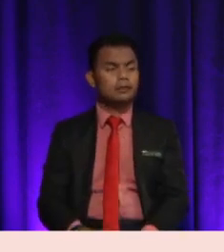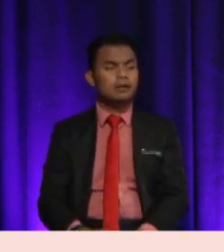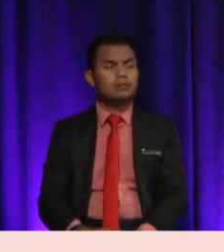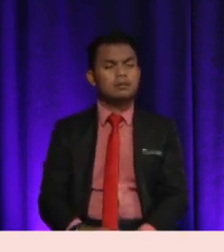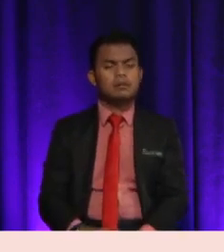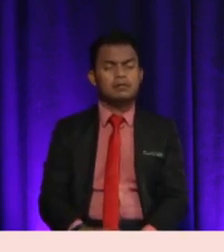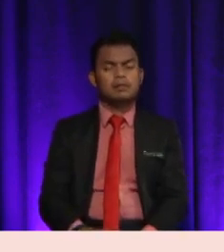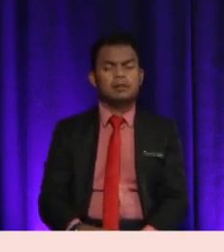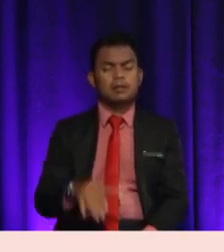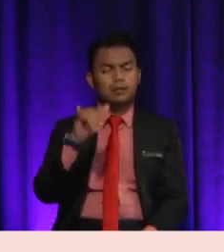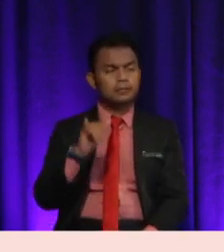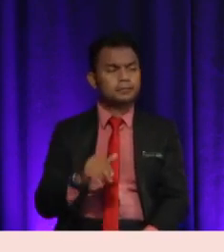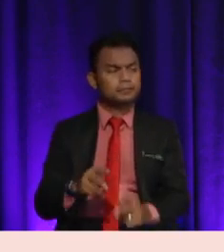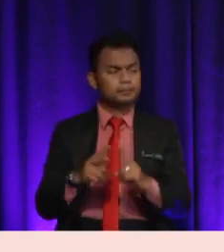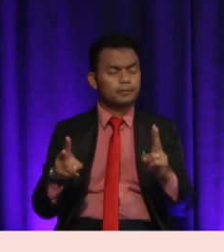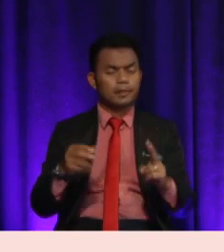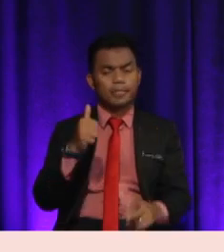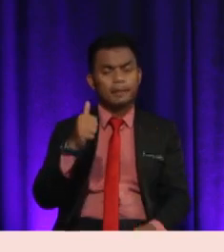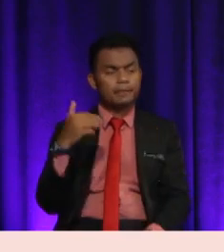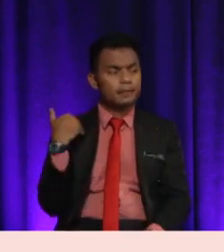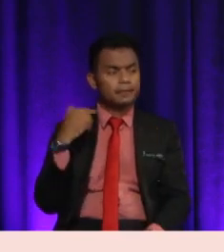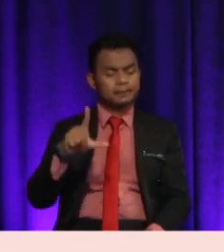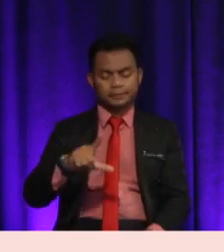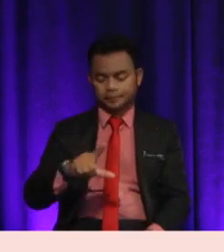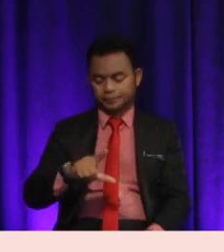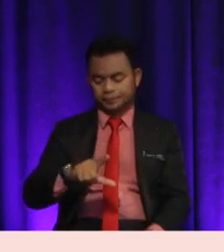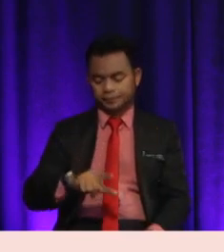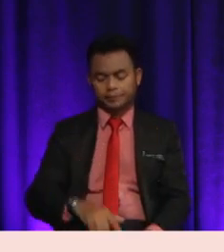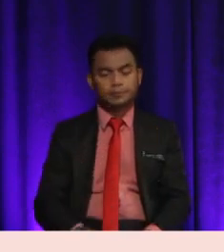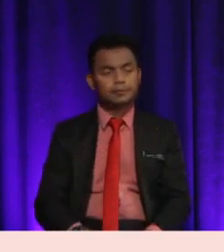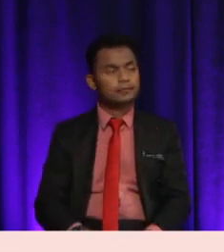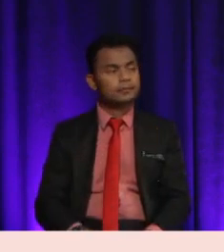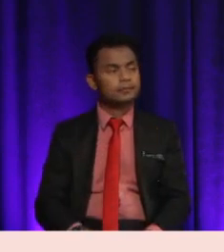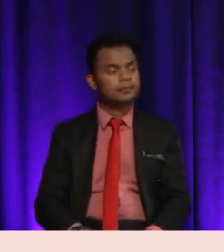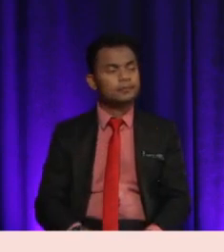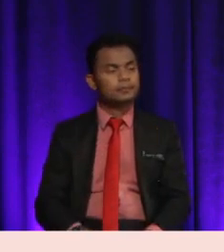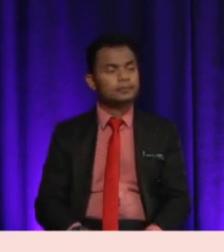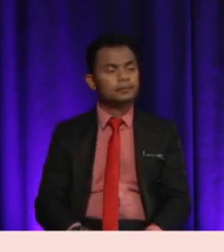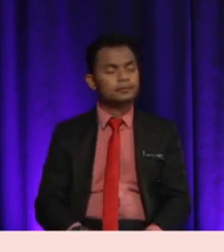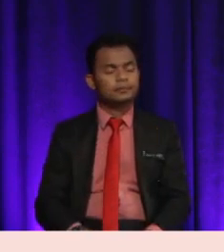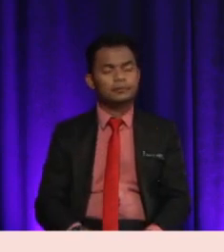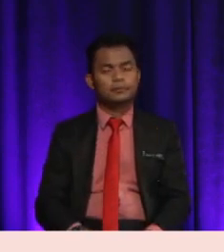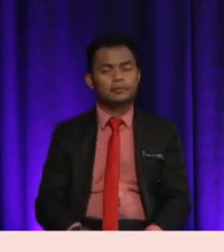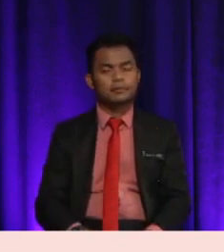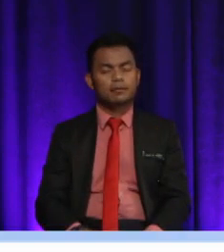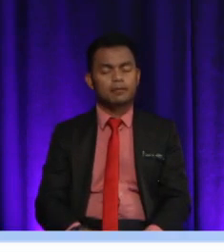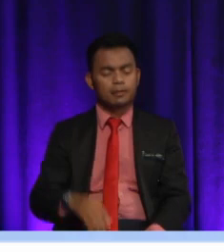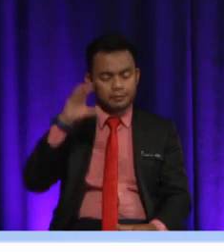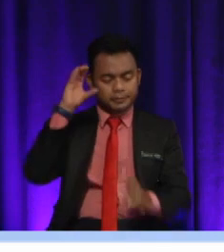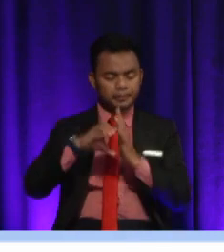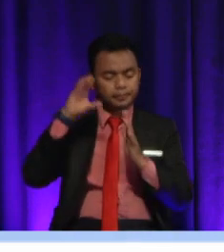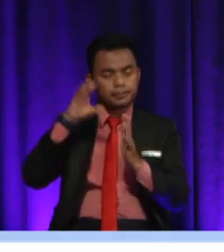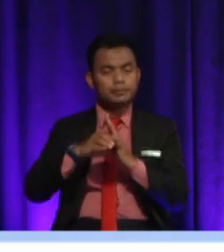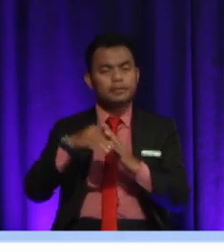The most suitable answer is D. Her subjects appear lifelike in photos. Okay, let's have a look. Okay,